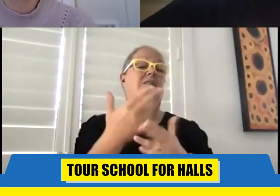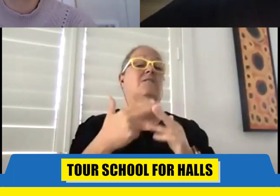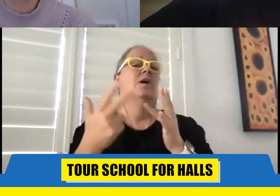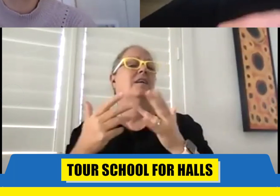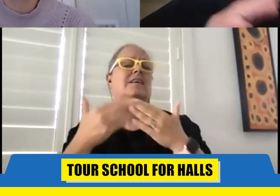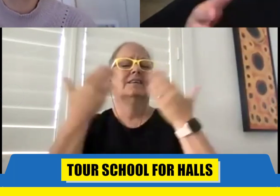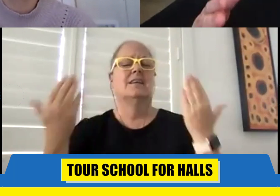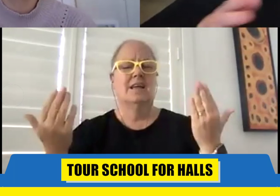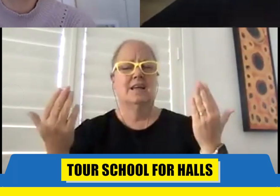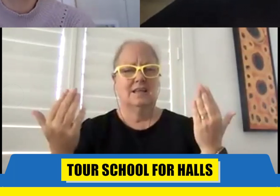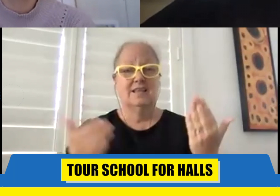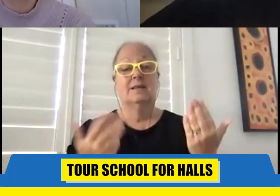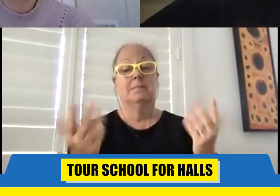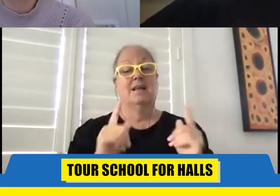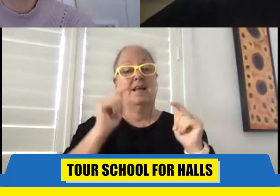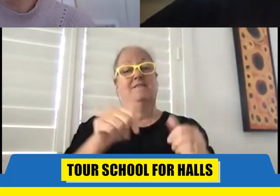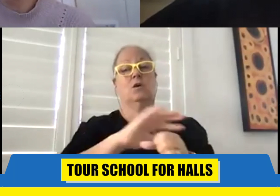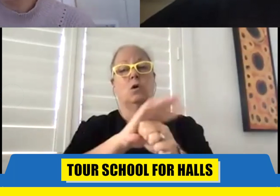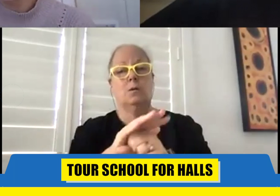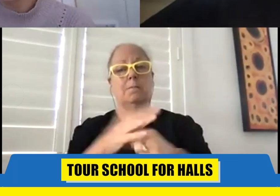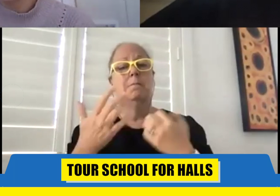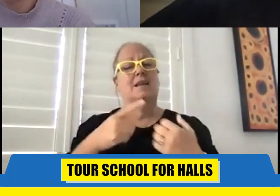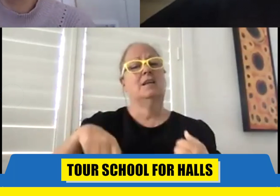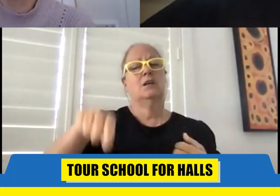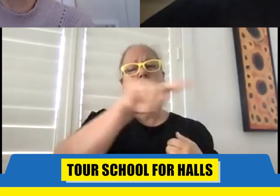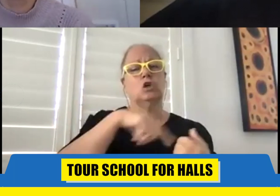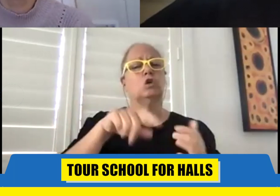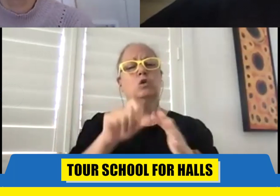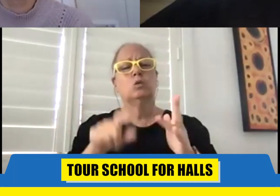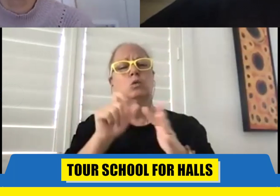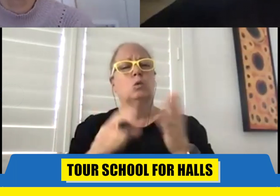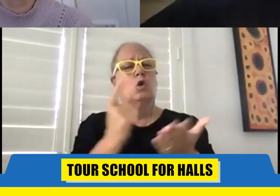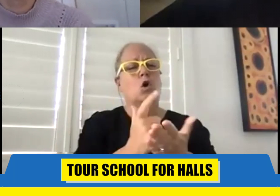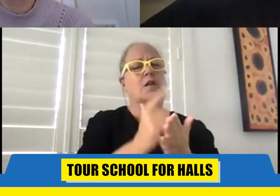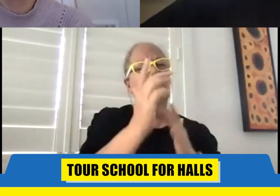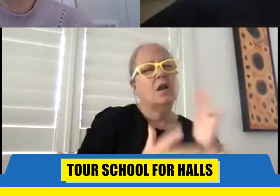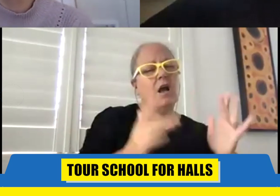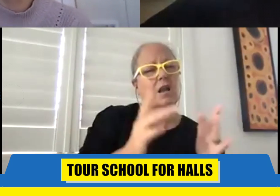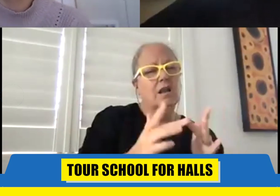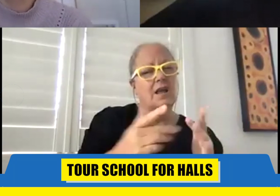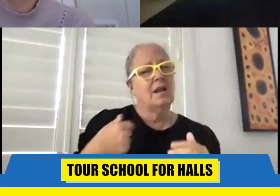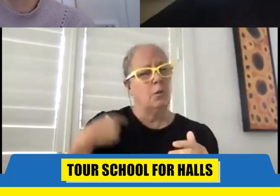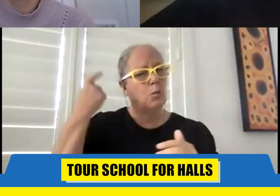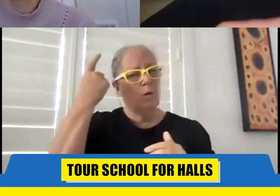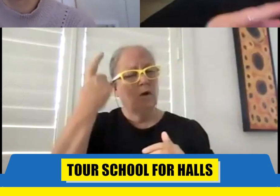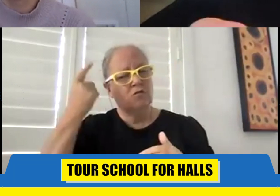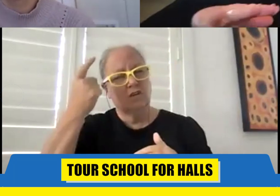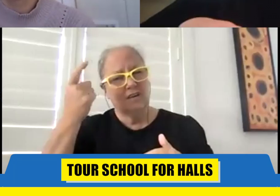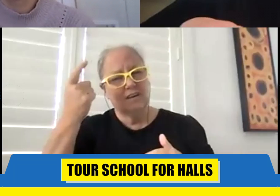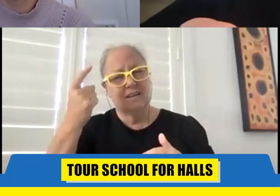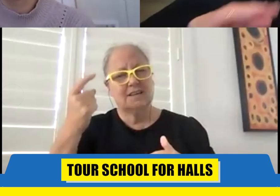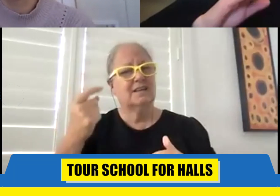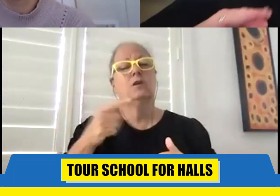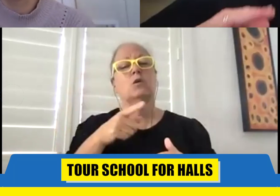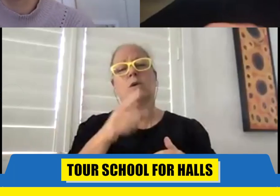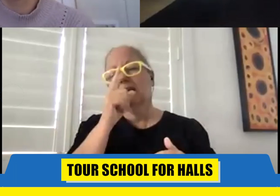know, after COVID, when so many of us have been doing stuff online, I'm wondering if there's a role for